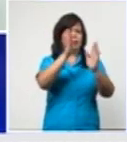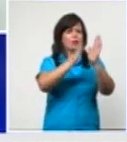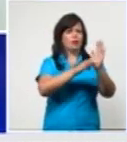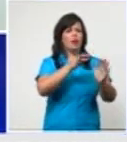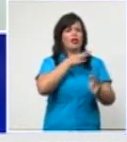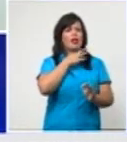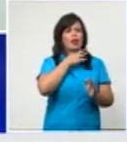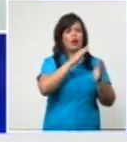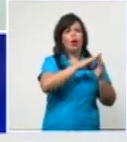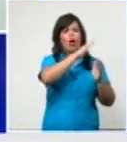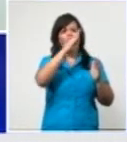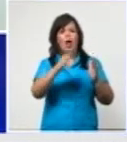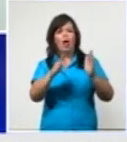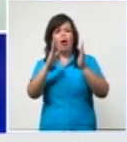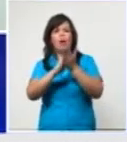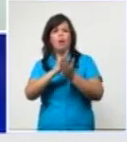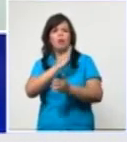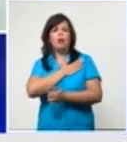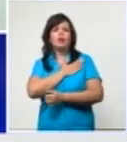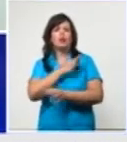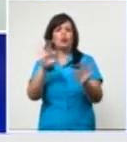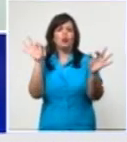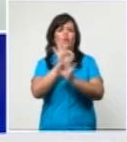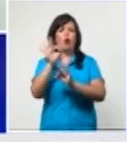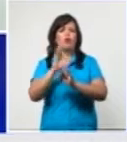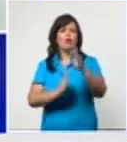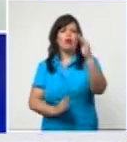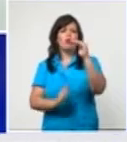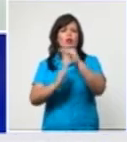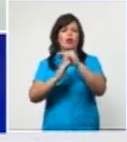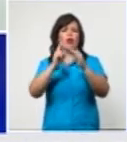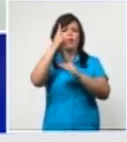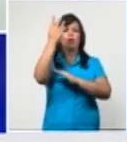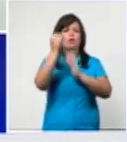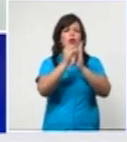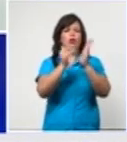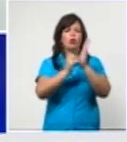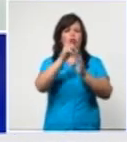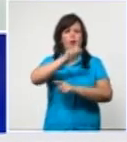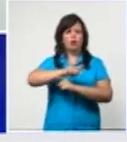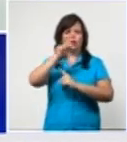5 million and a little bit more. And from May to June,